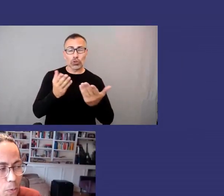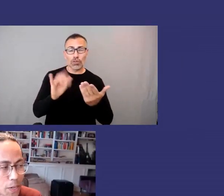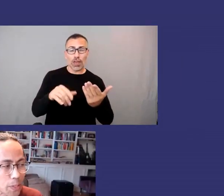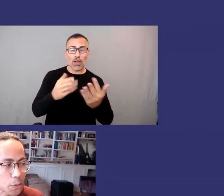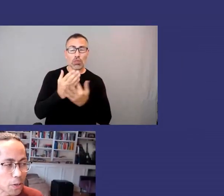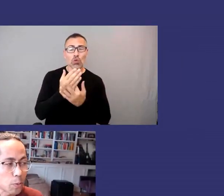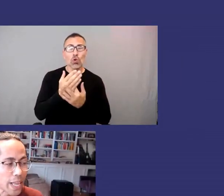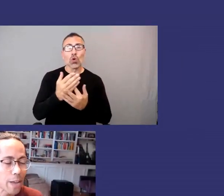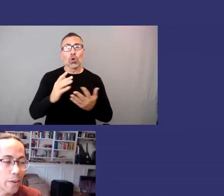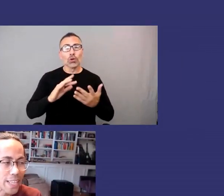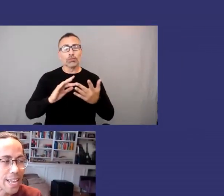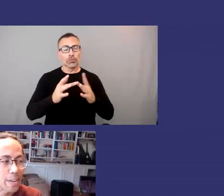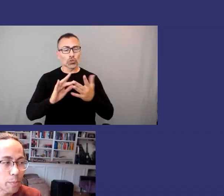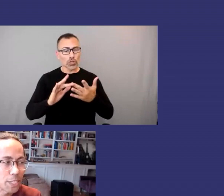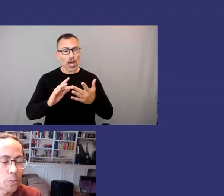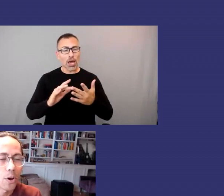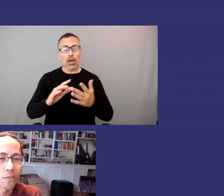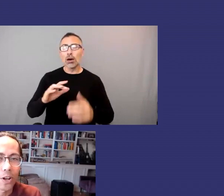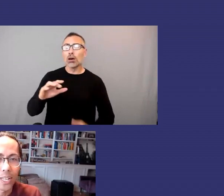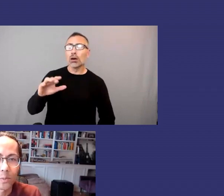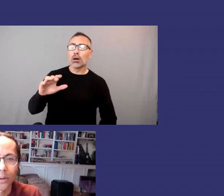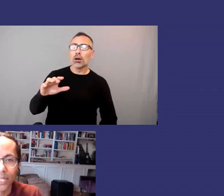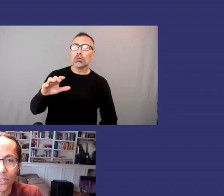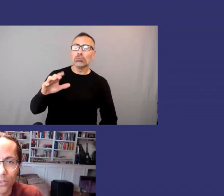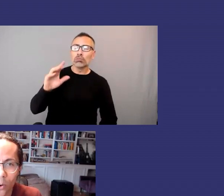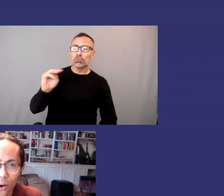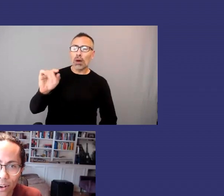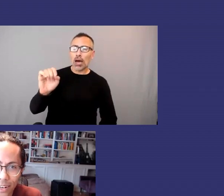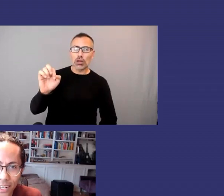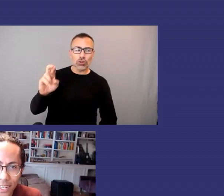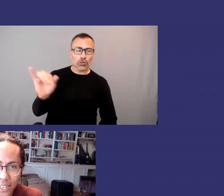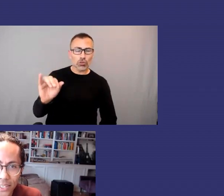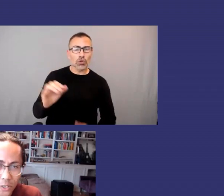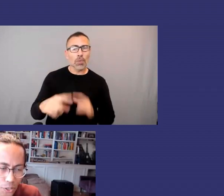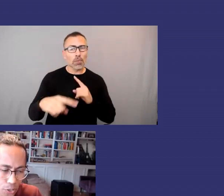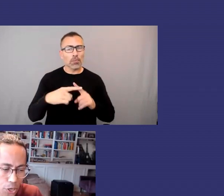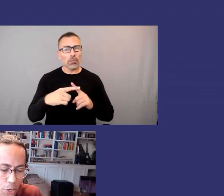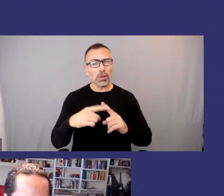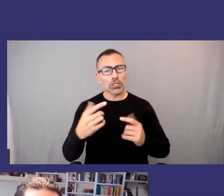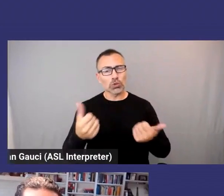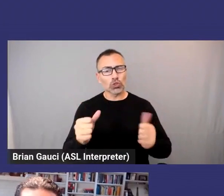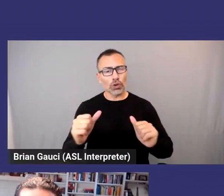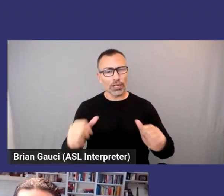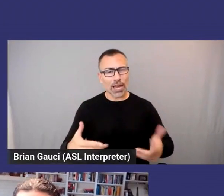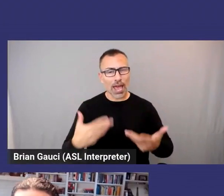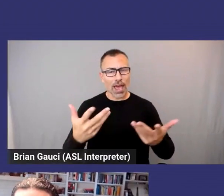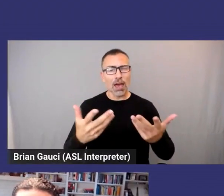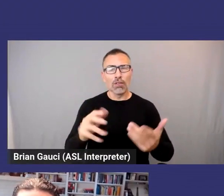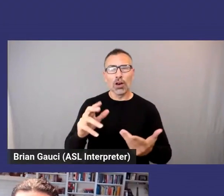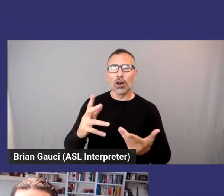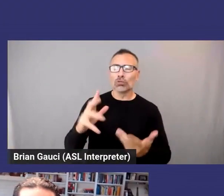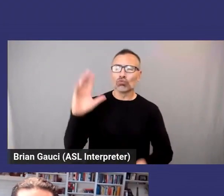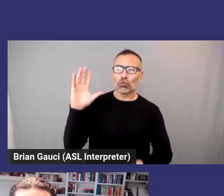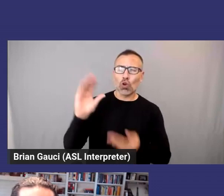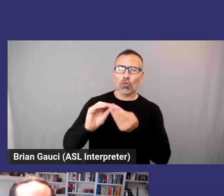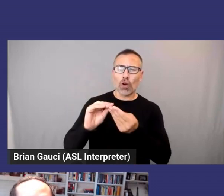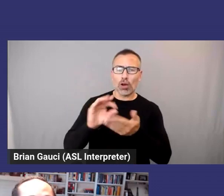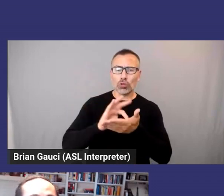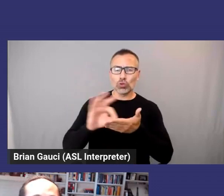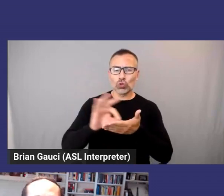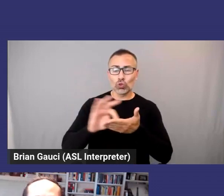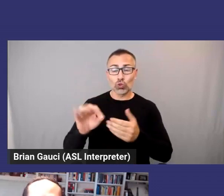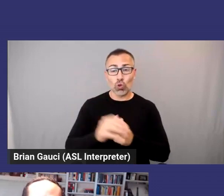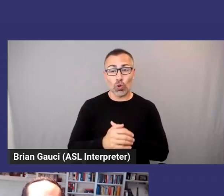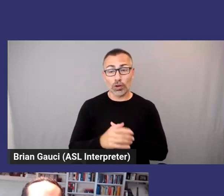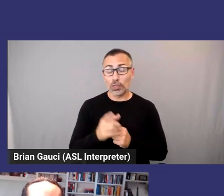Also, we aggregate that up into an overall experience score. So you as an application owner don't